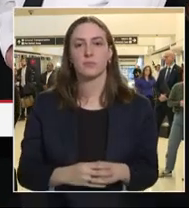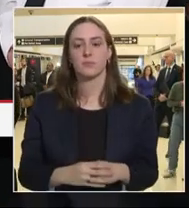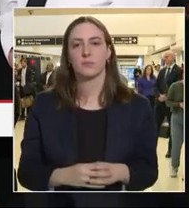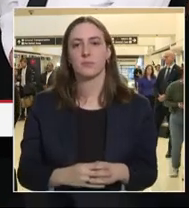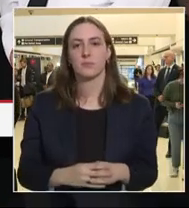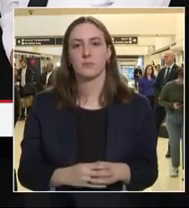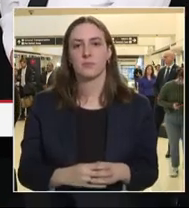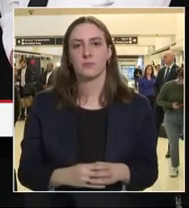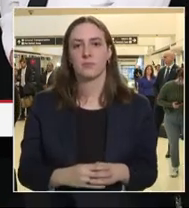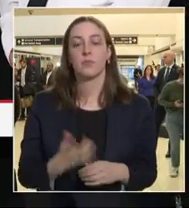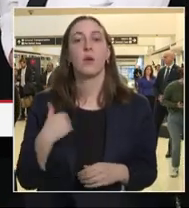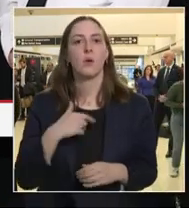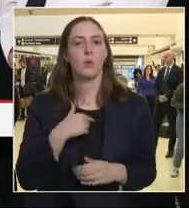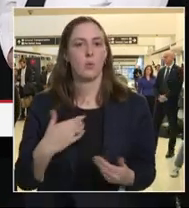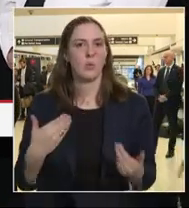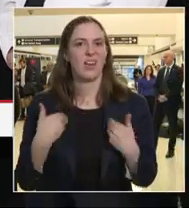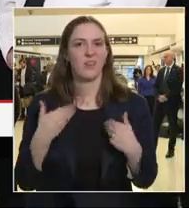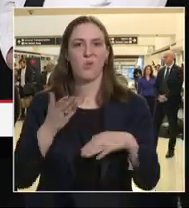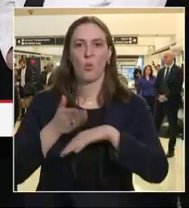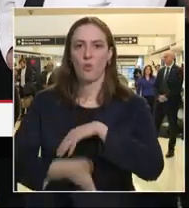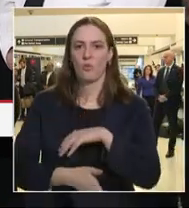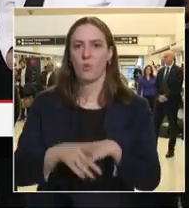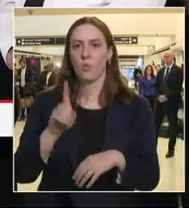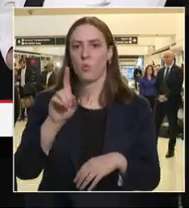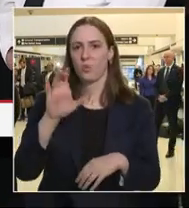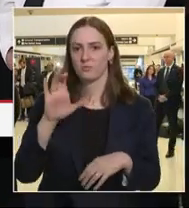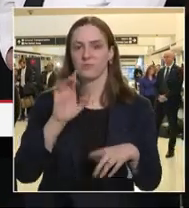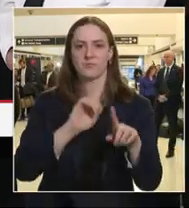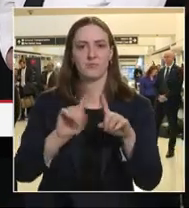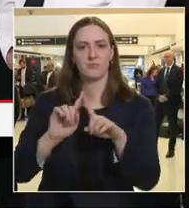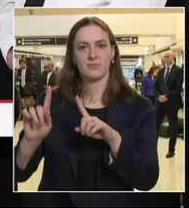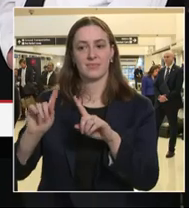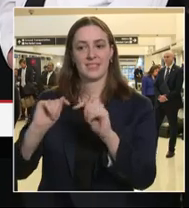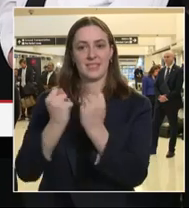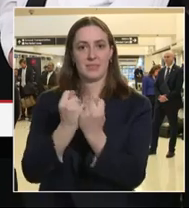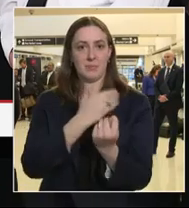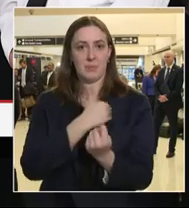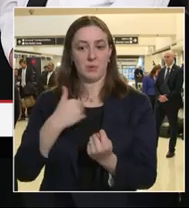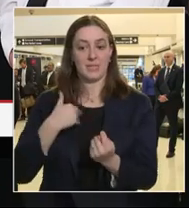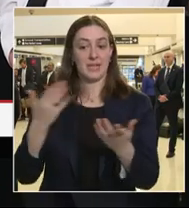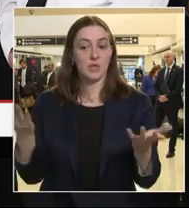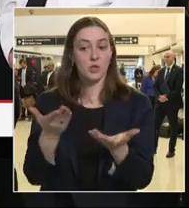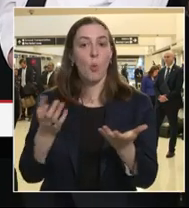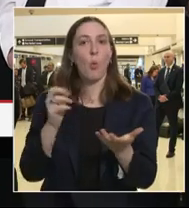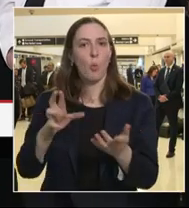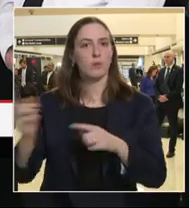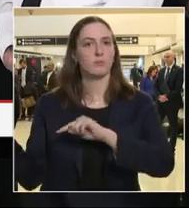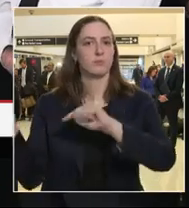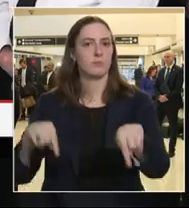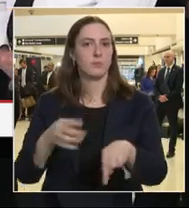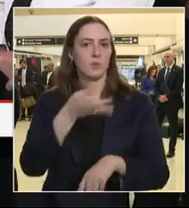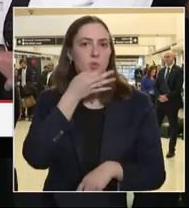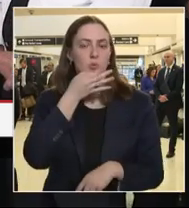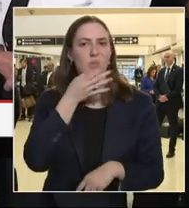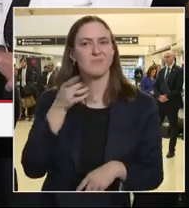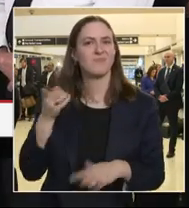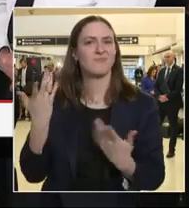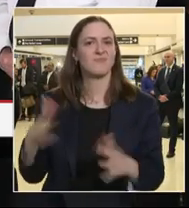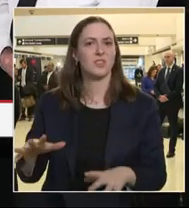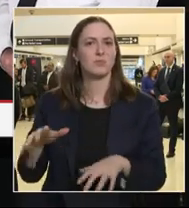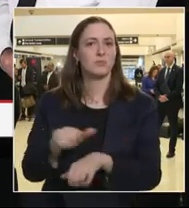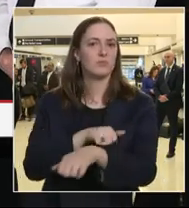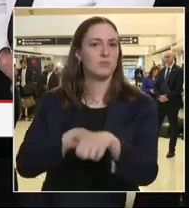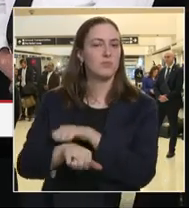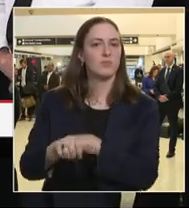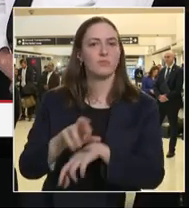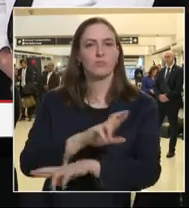use. We have over 100 team members that are either here or on their way that are specially trained to work